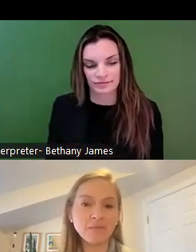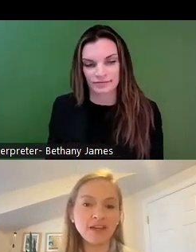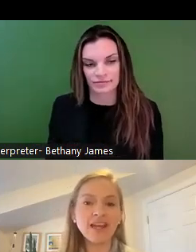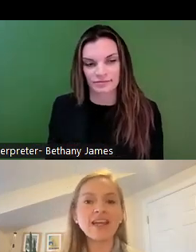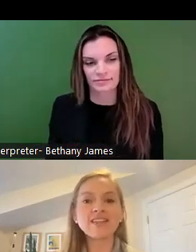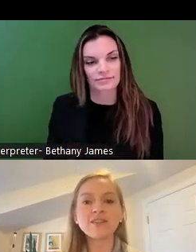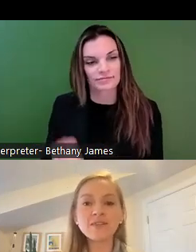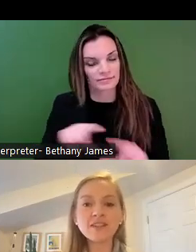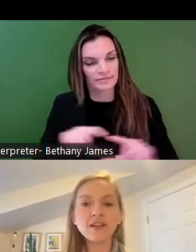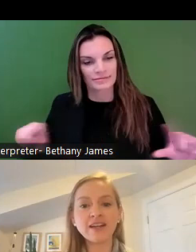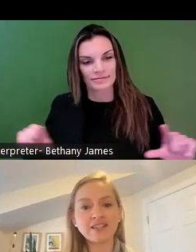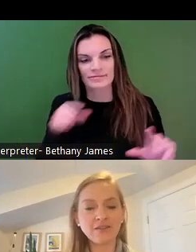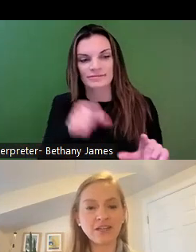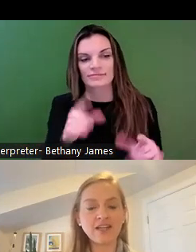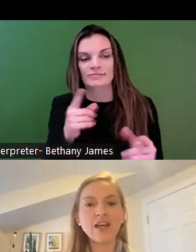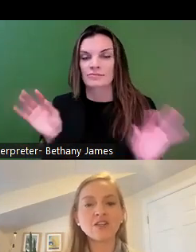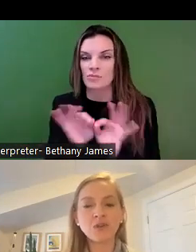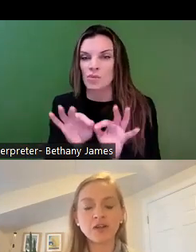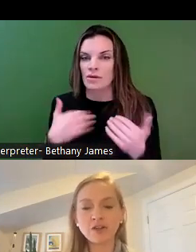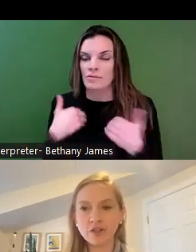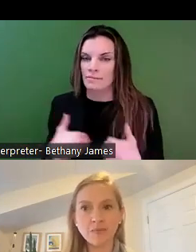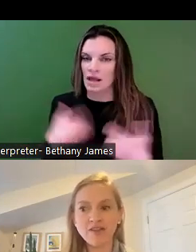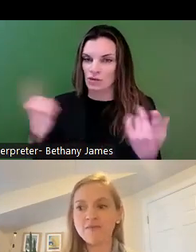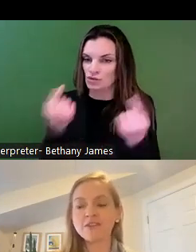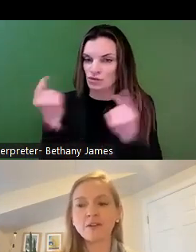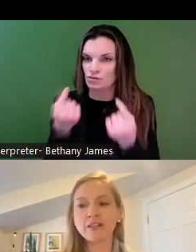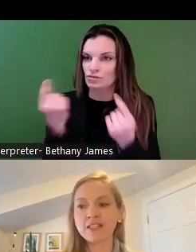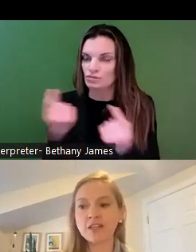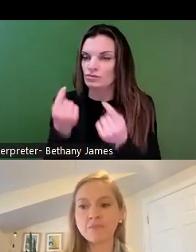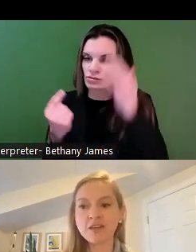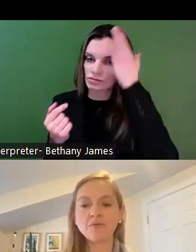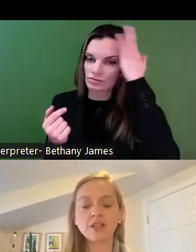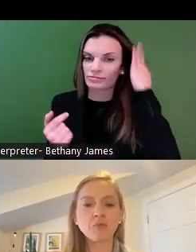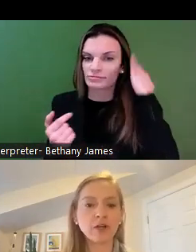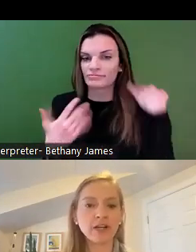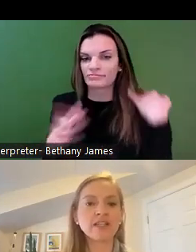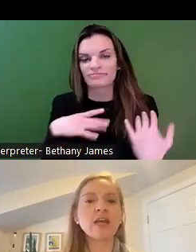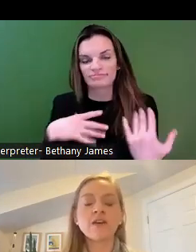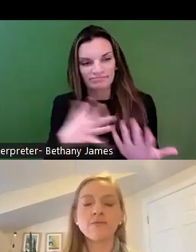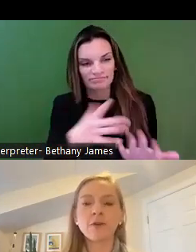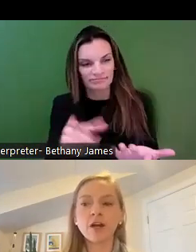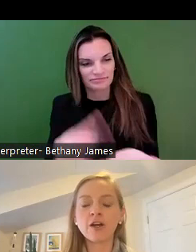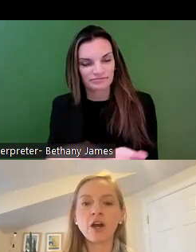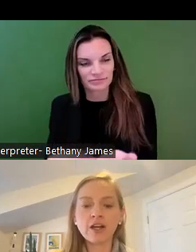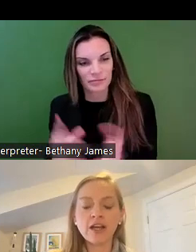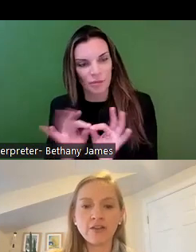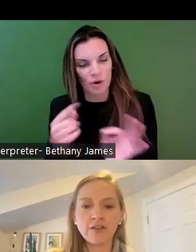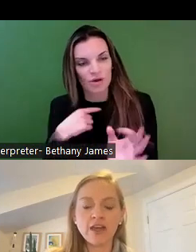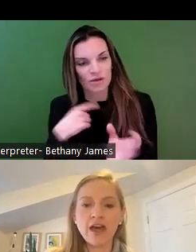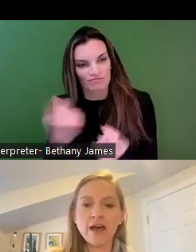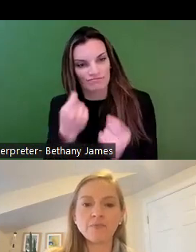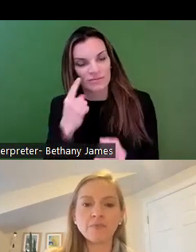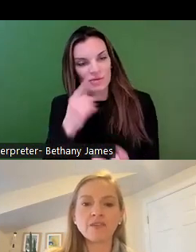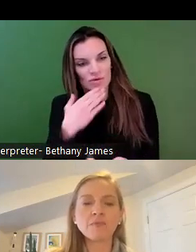the pyramid is the physical activity. So we already learned about physical activity being really important for our heart health.